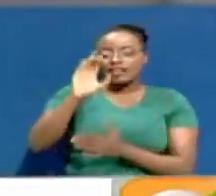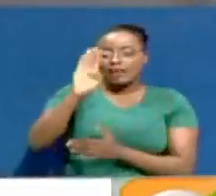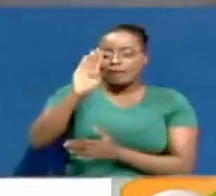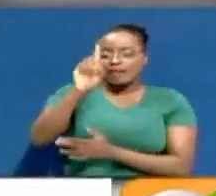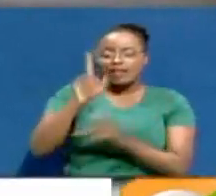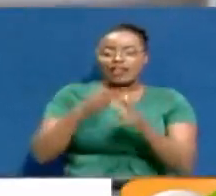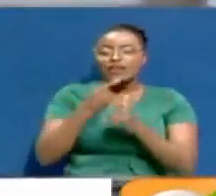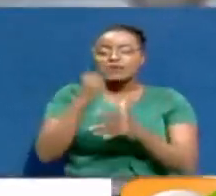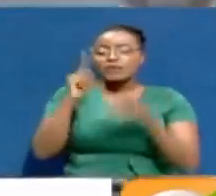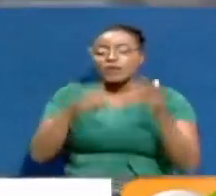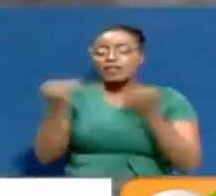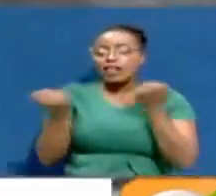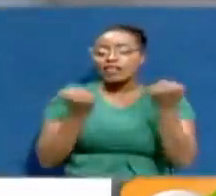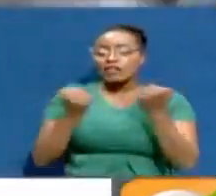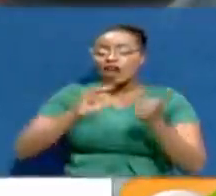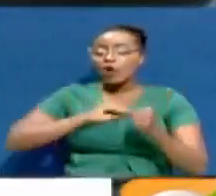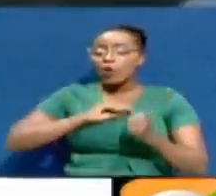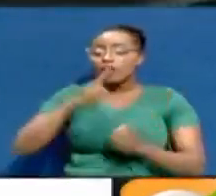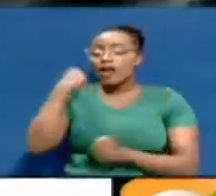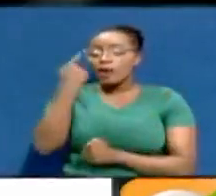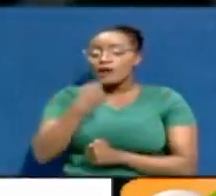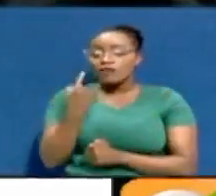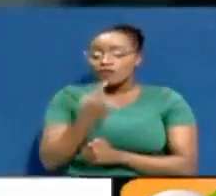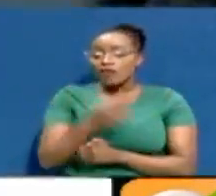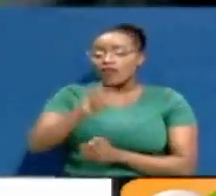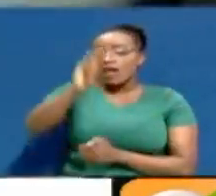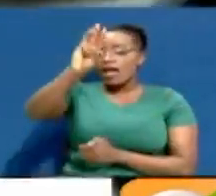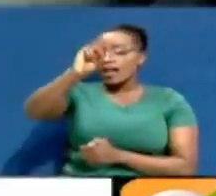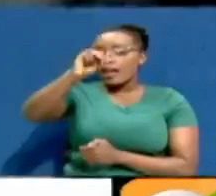We were later told the vehicle was carrying